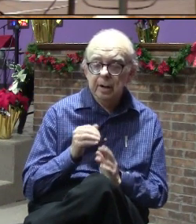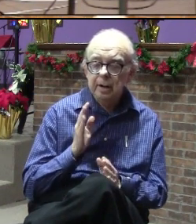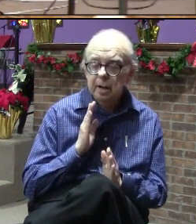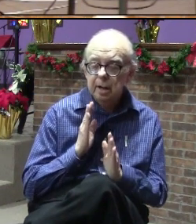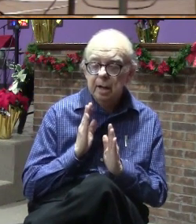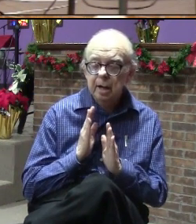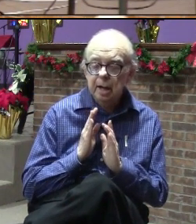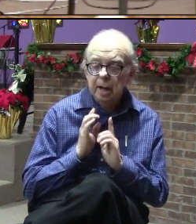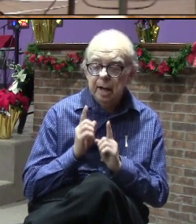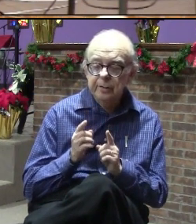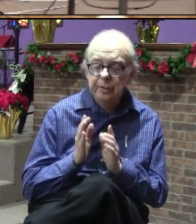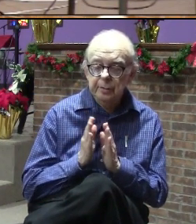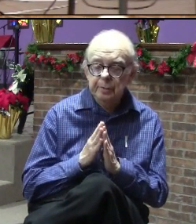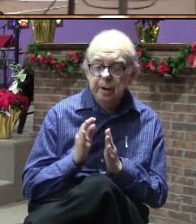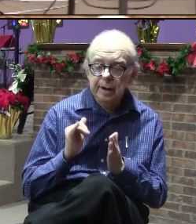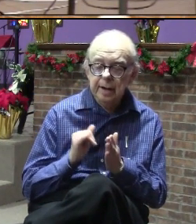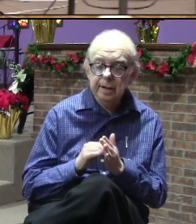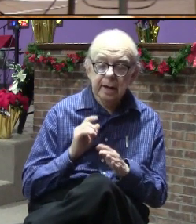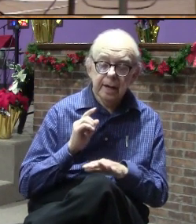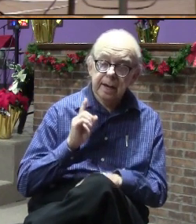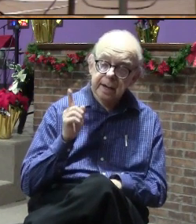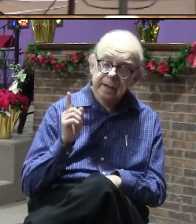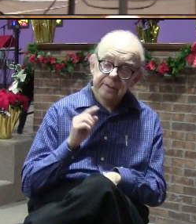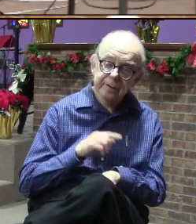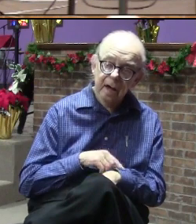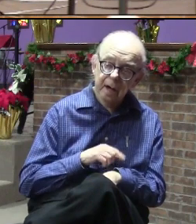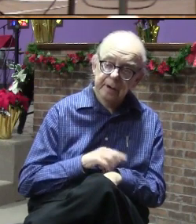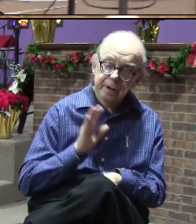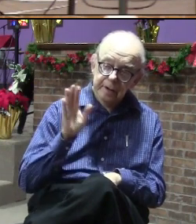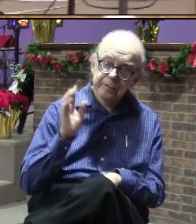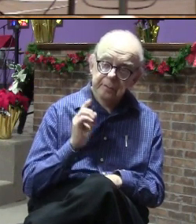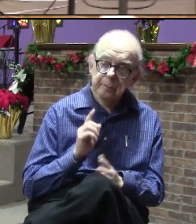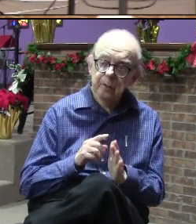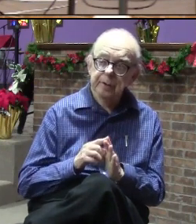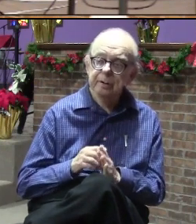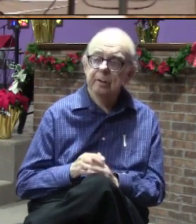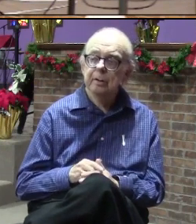his time and at his moment.